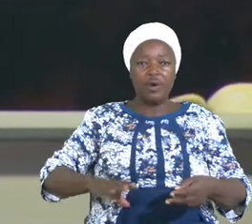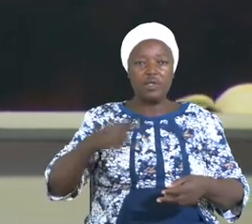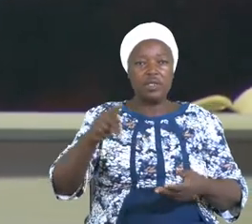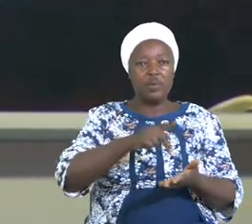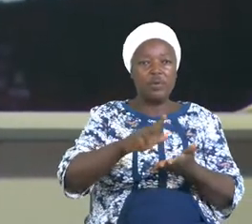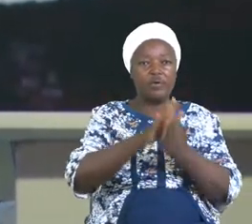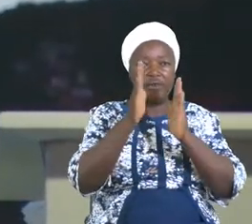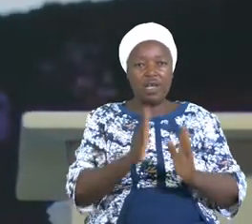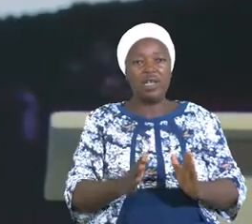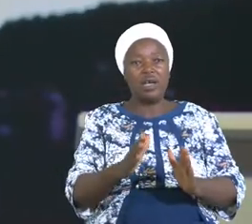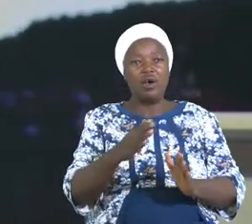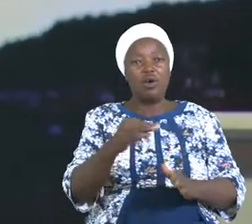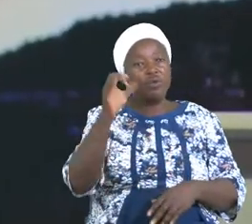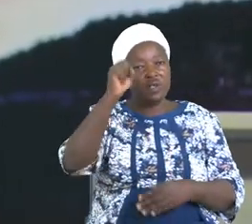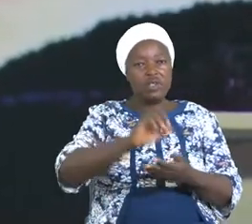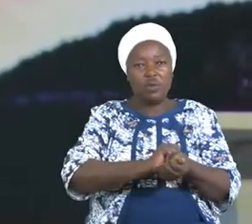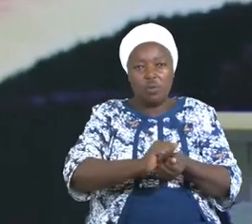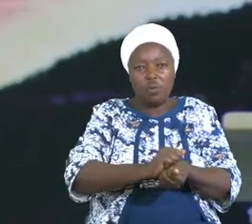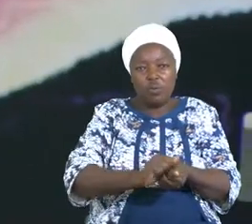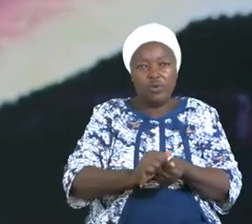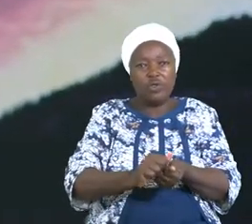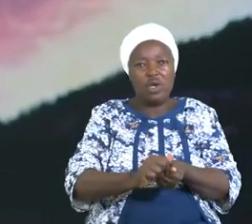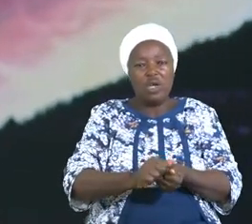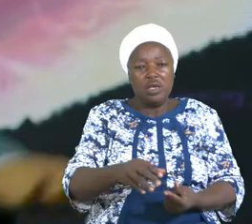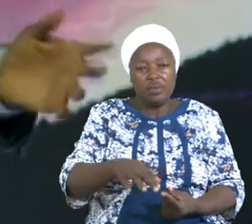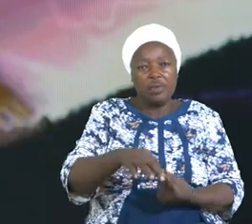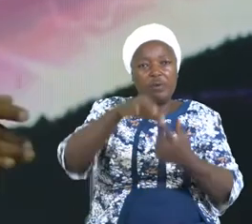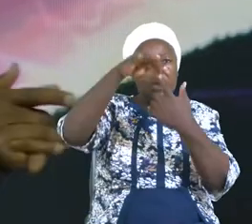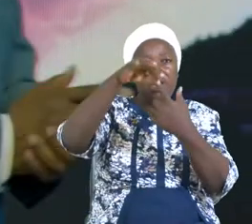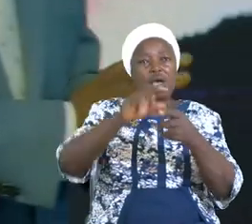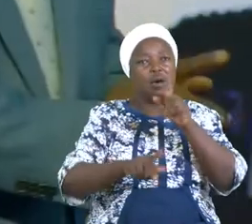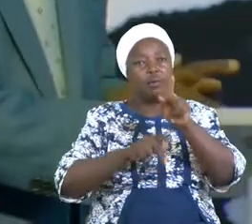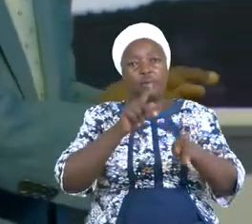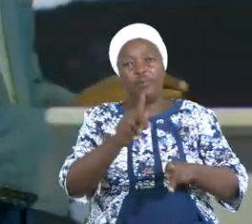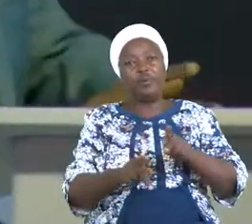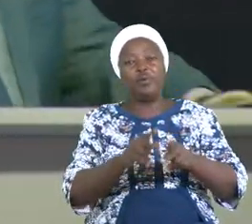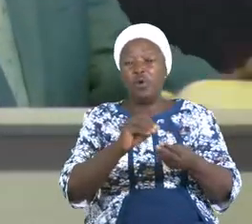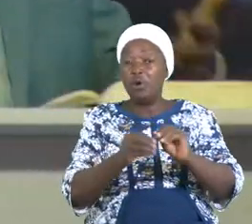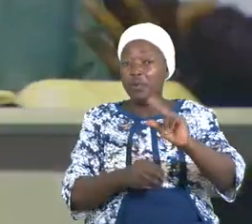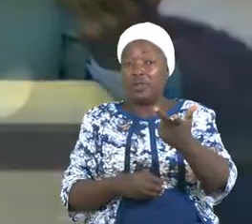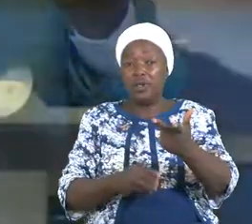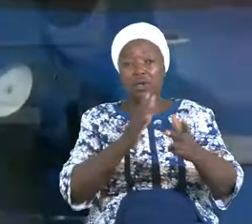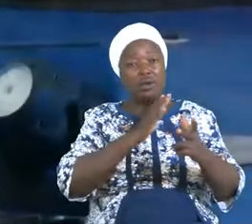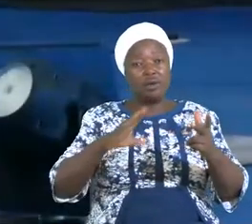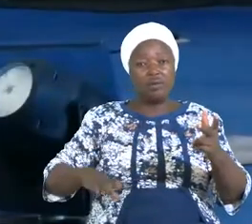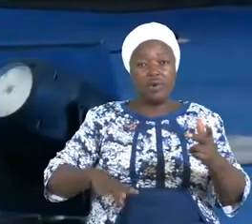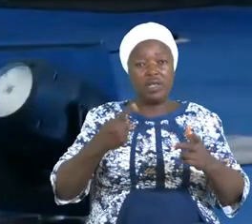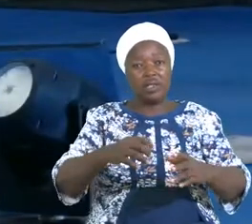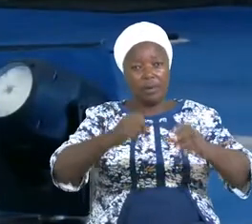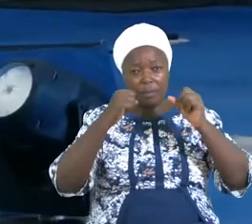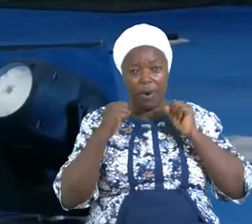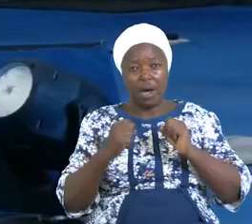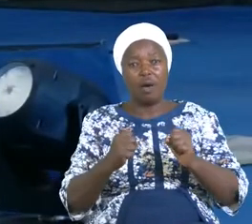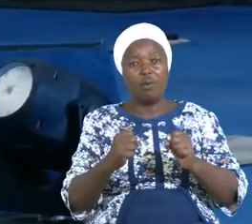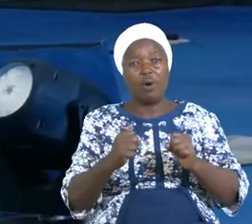his purged, peculiar people. Number three, Christ, the power for